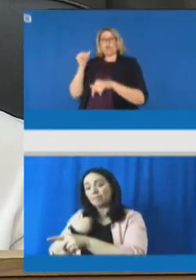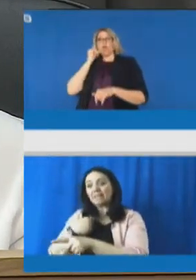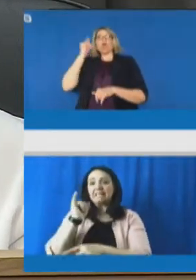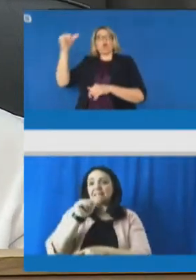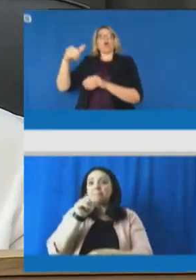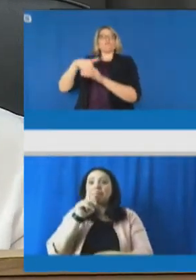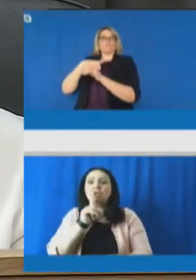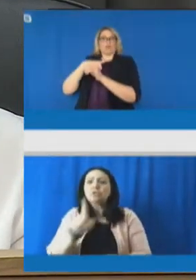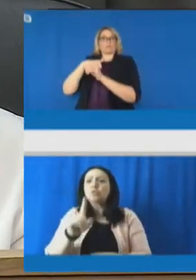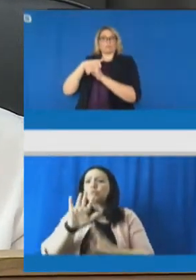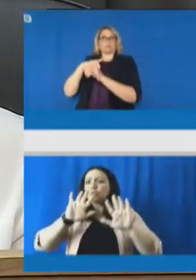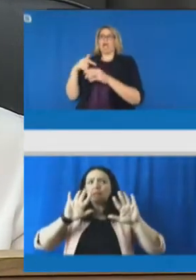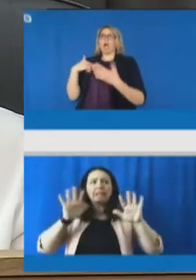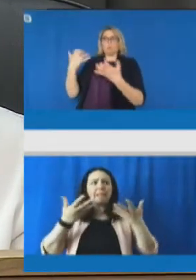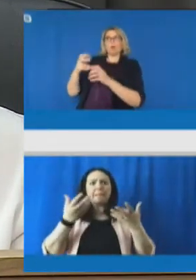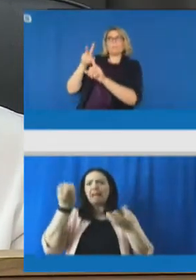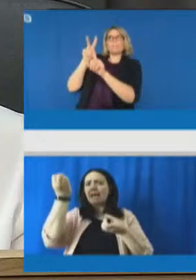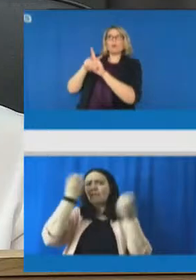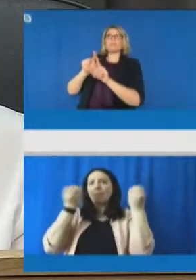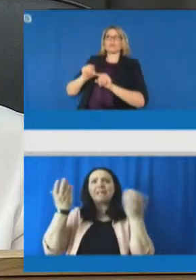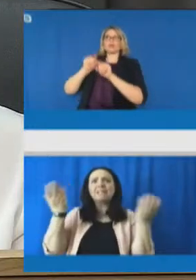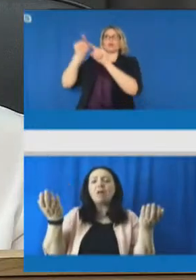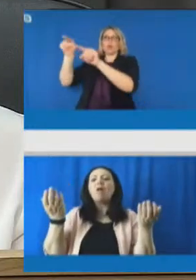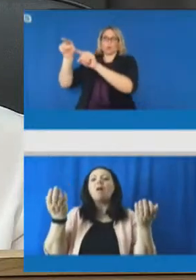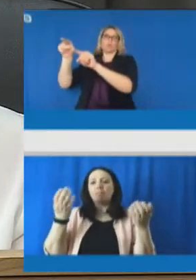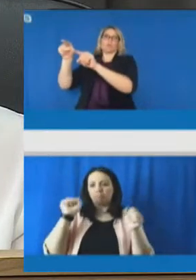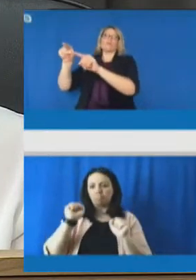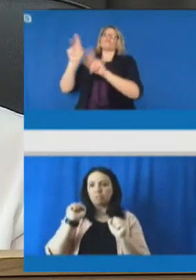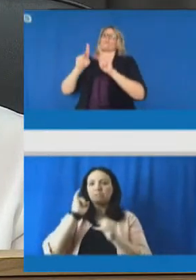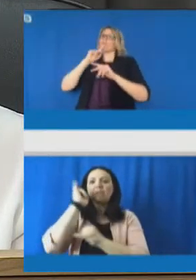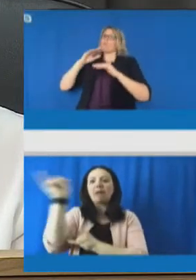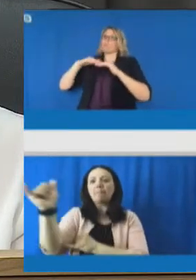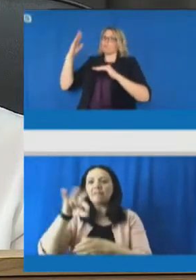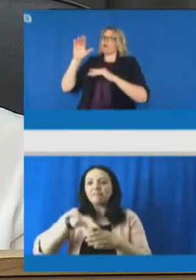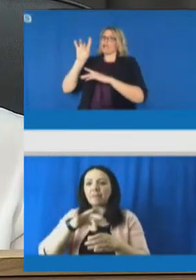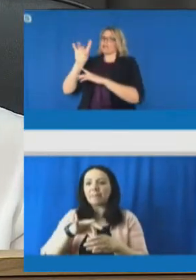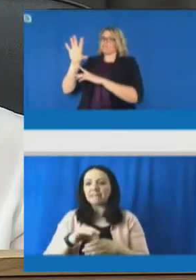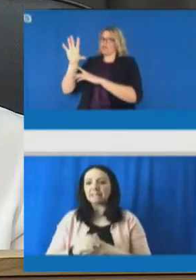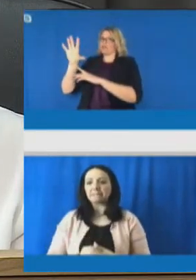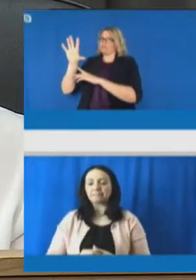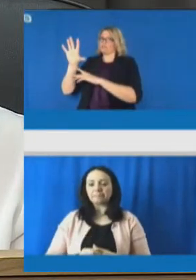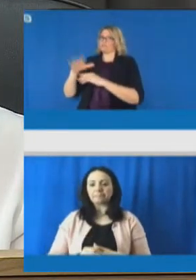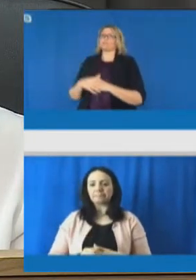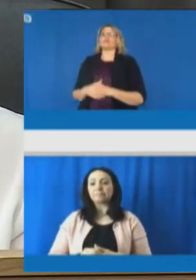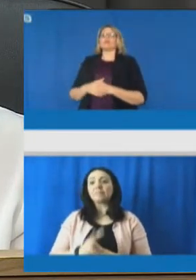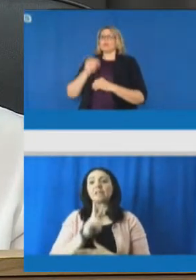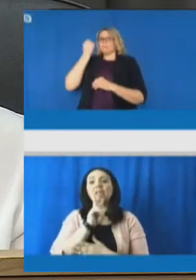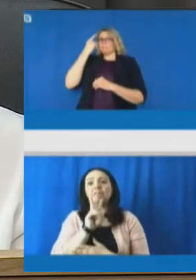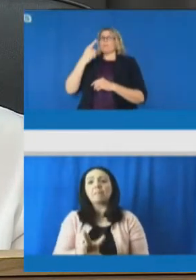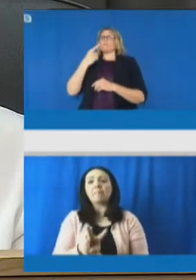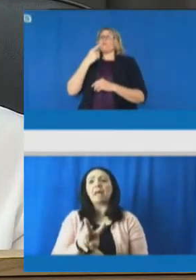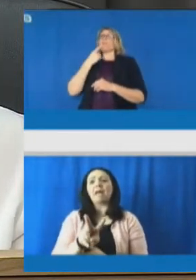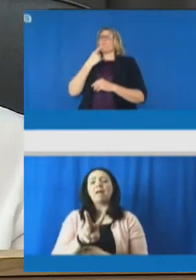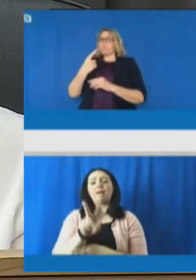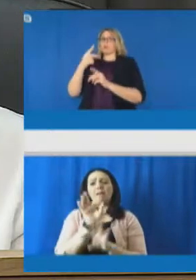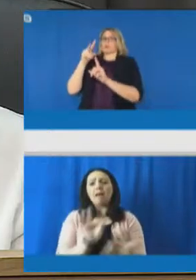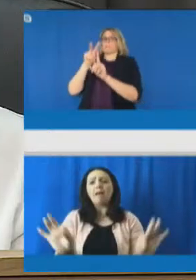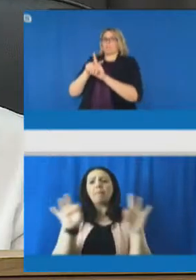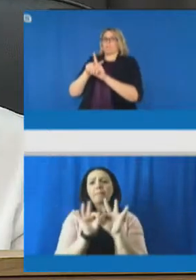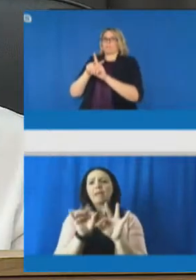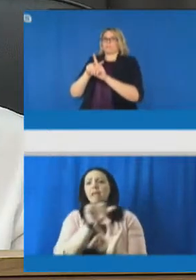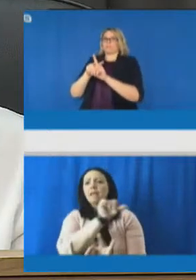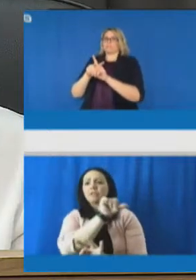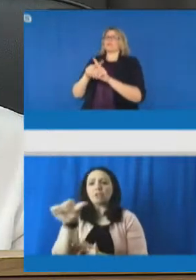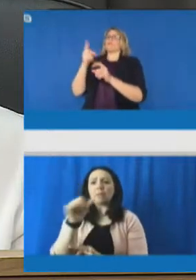get your vaccine. Primary care providers will play a role in the vaccination plan in the months ahead. However, they are not